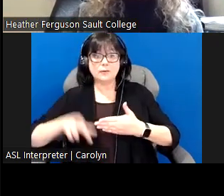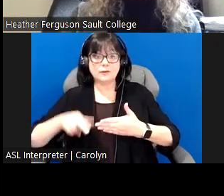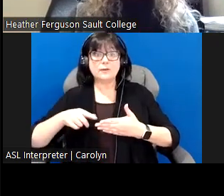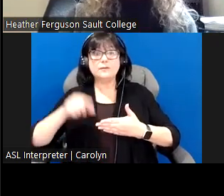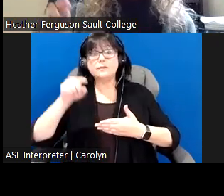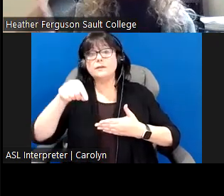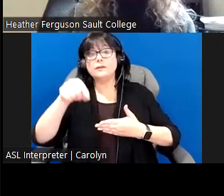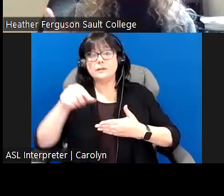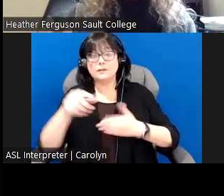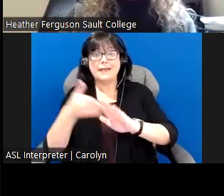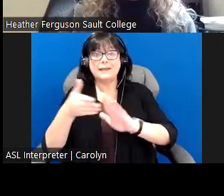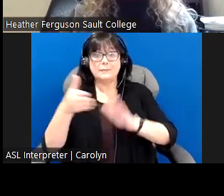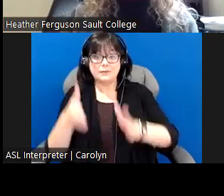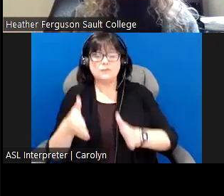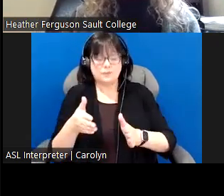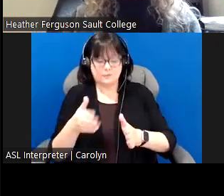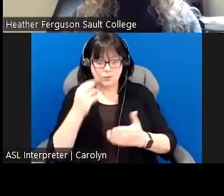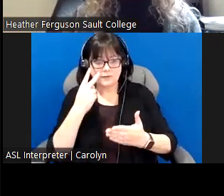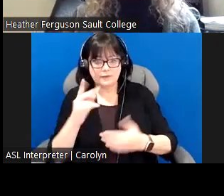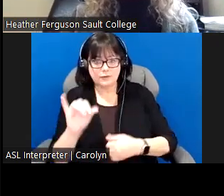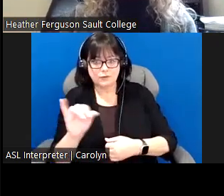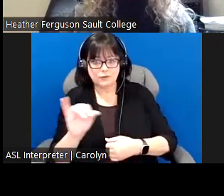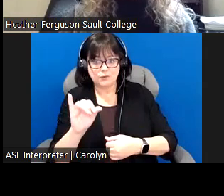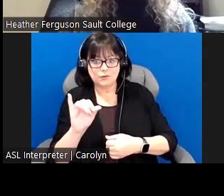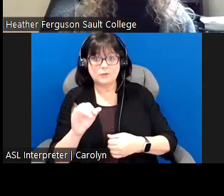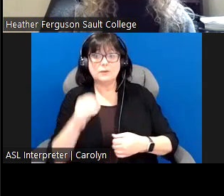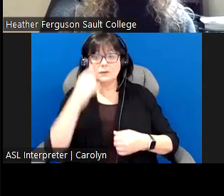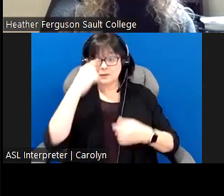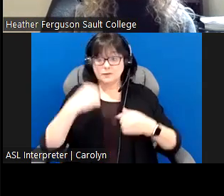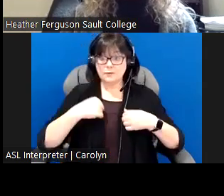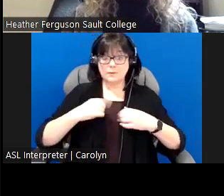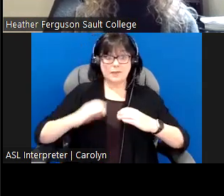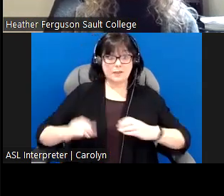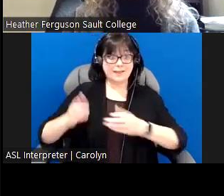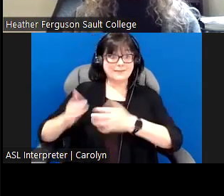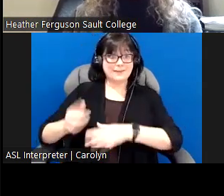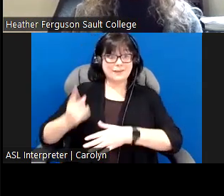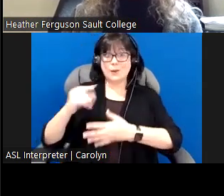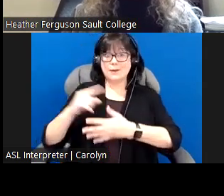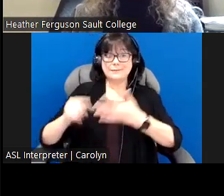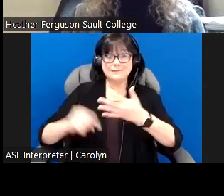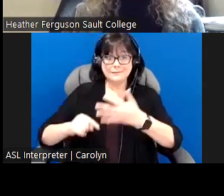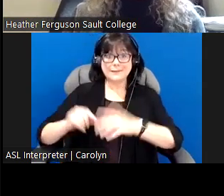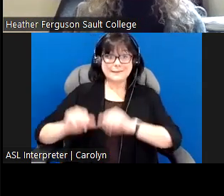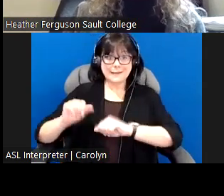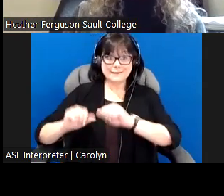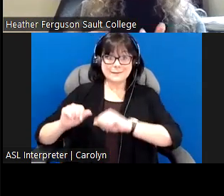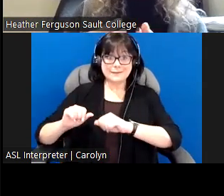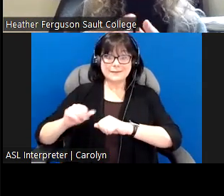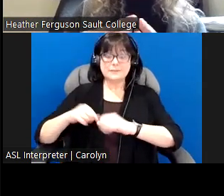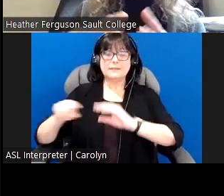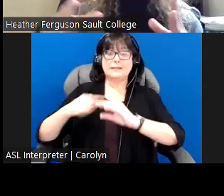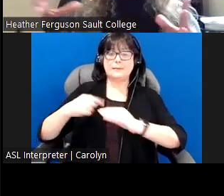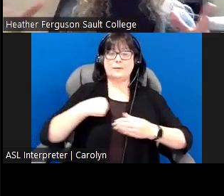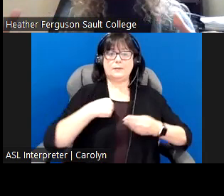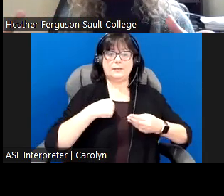as an administrator, I get an email as soon as a client has completed one of the assessments. So I can either wait until the